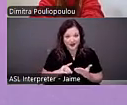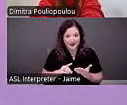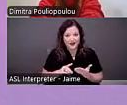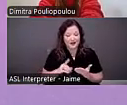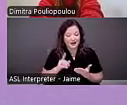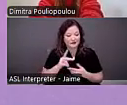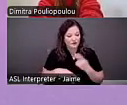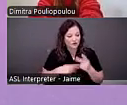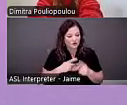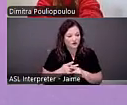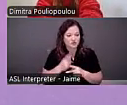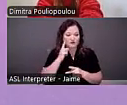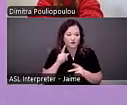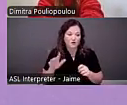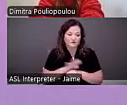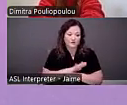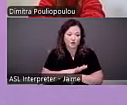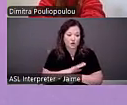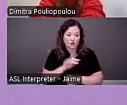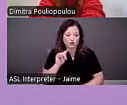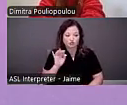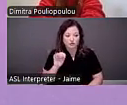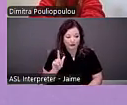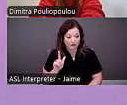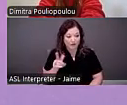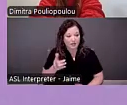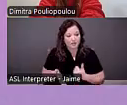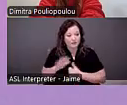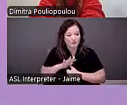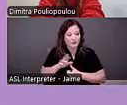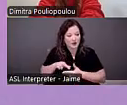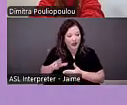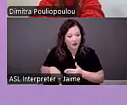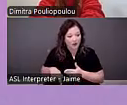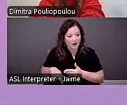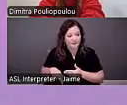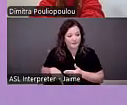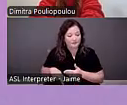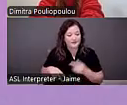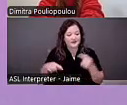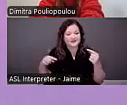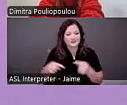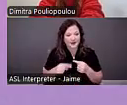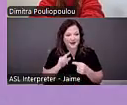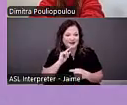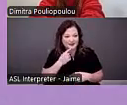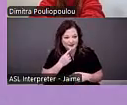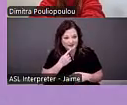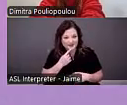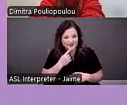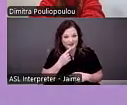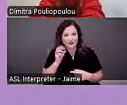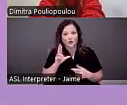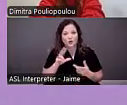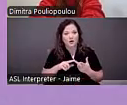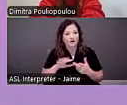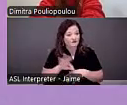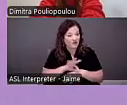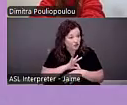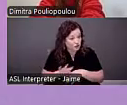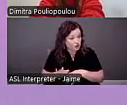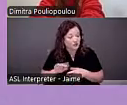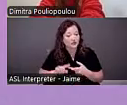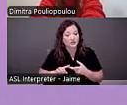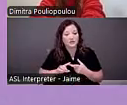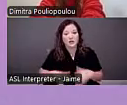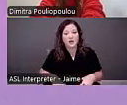full trial where the primary outcome would be pain intensity. We're also going to assess function, adoption of